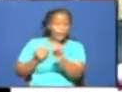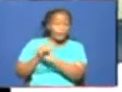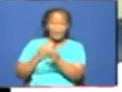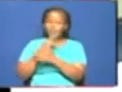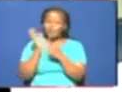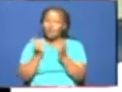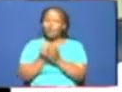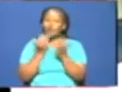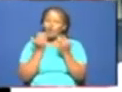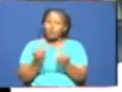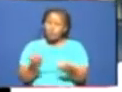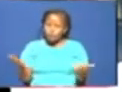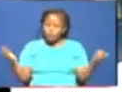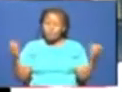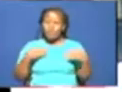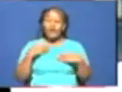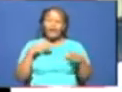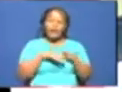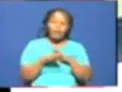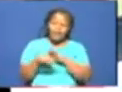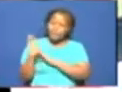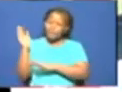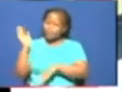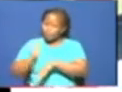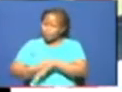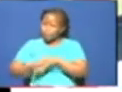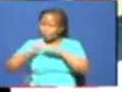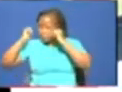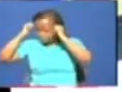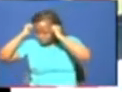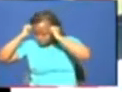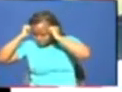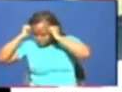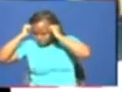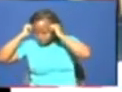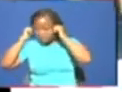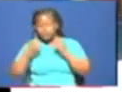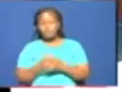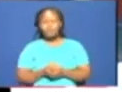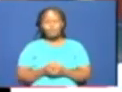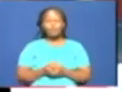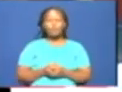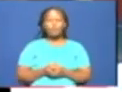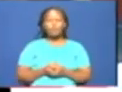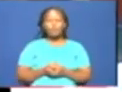rightful access to quality education. Point number